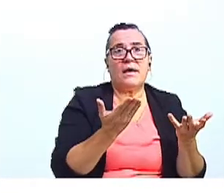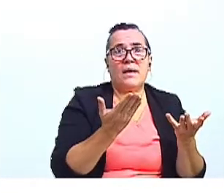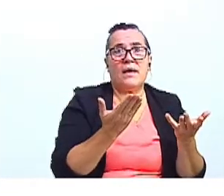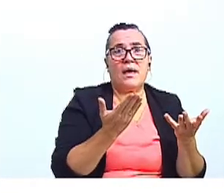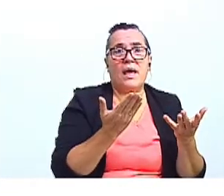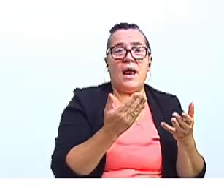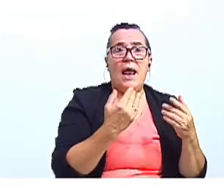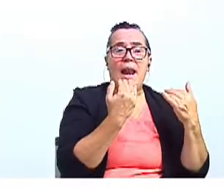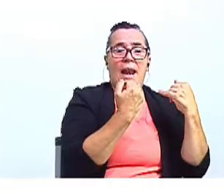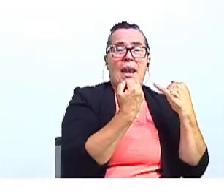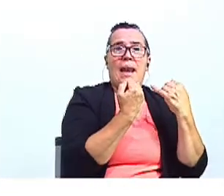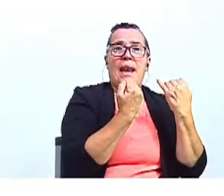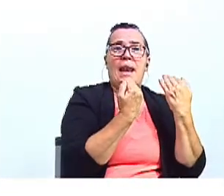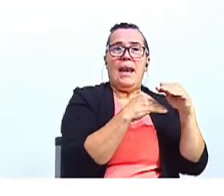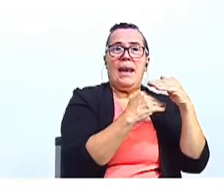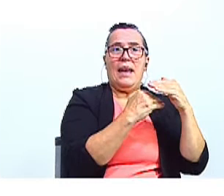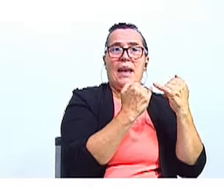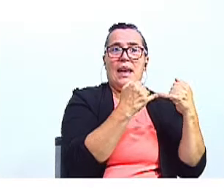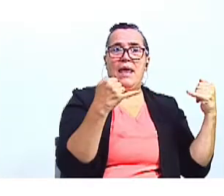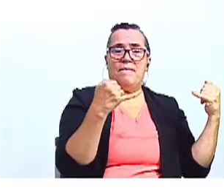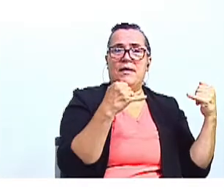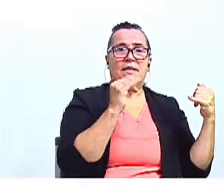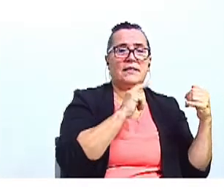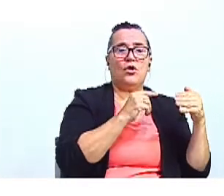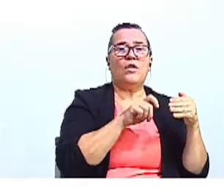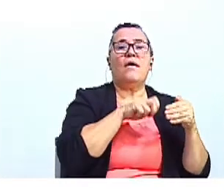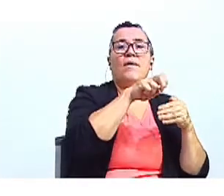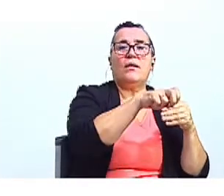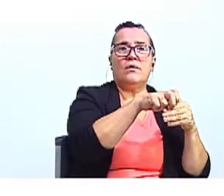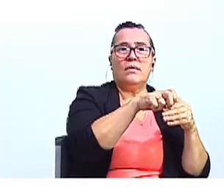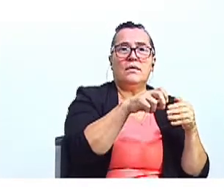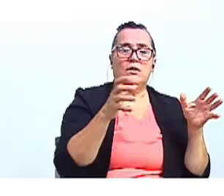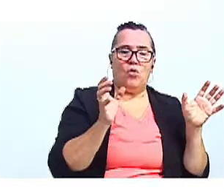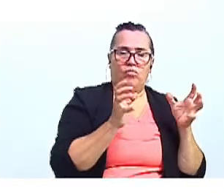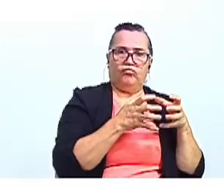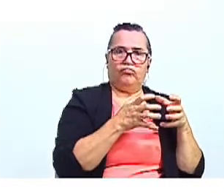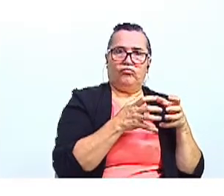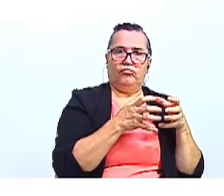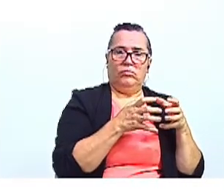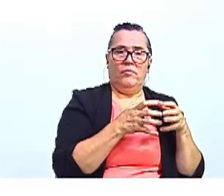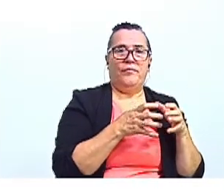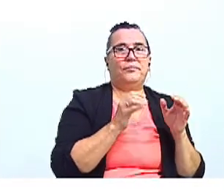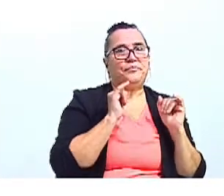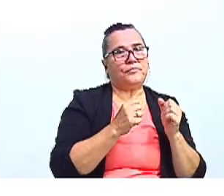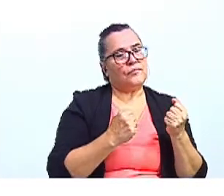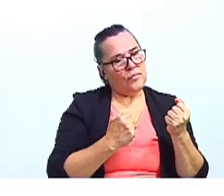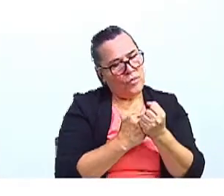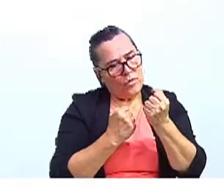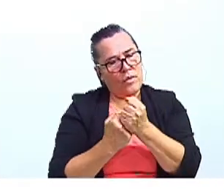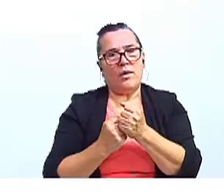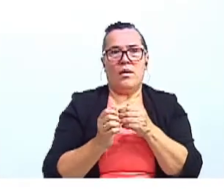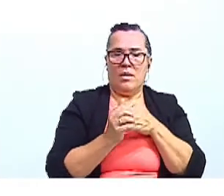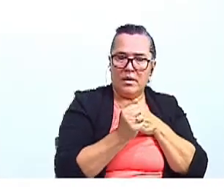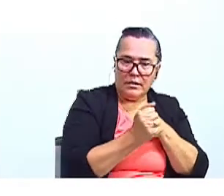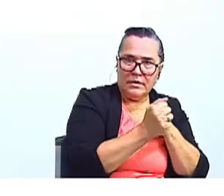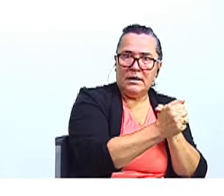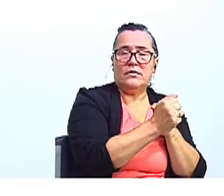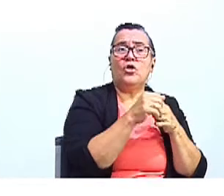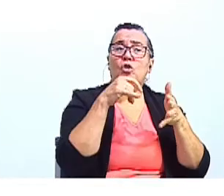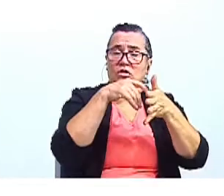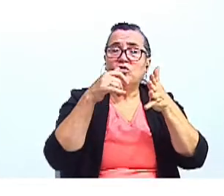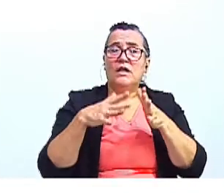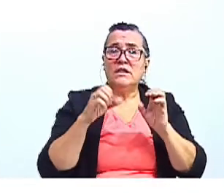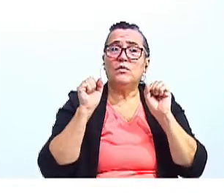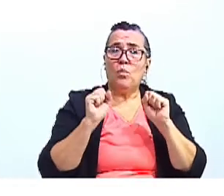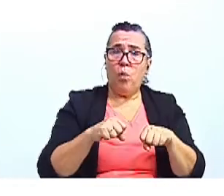crossed, such as putting others down to impress the group. With support and guidance, students can